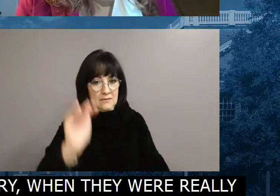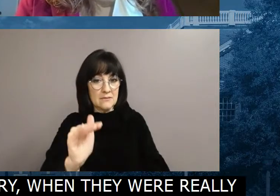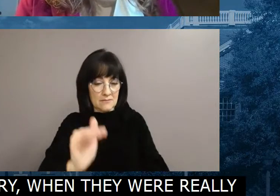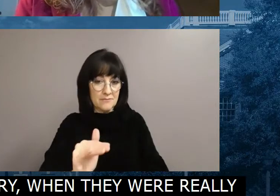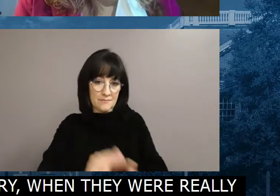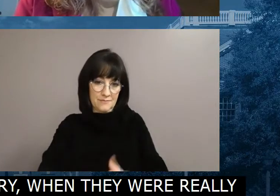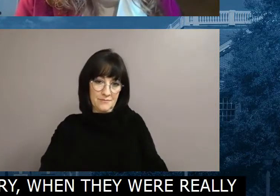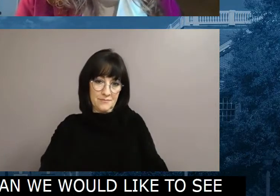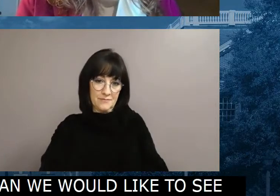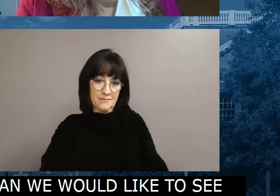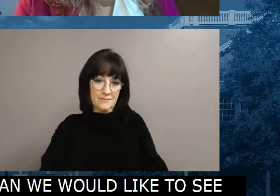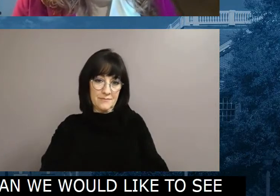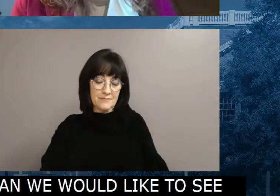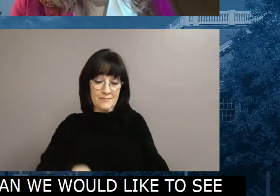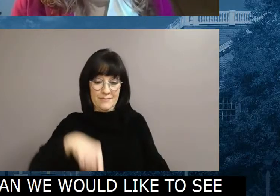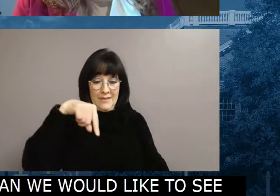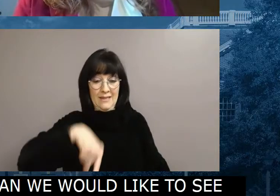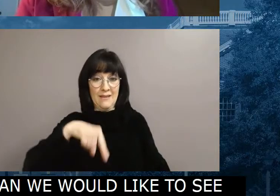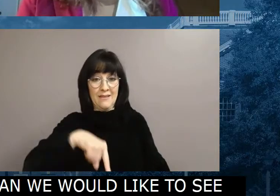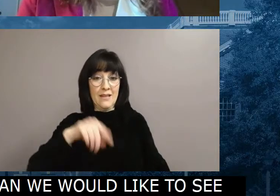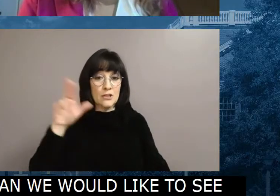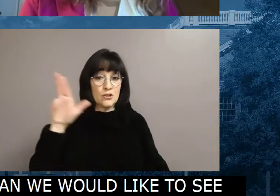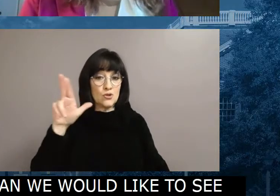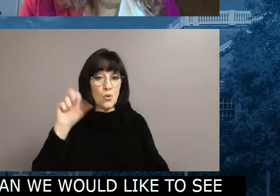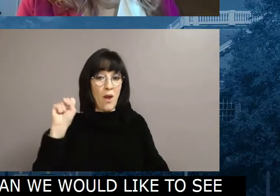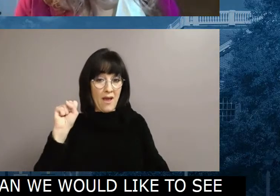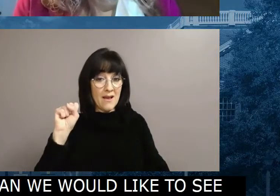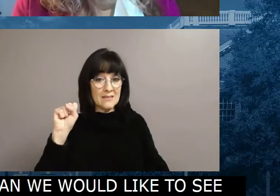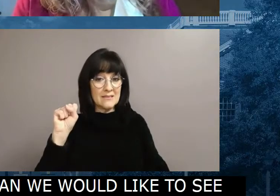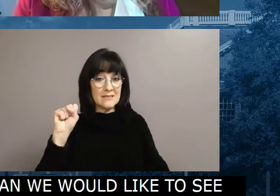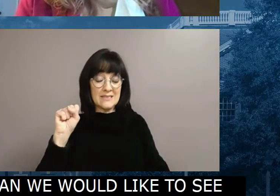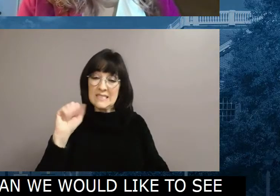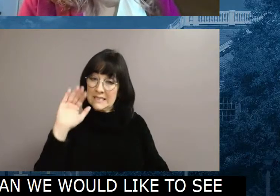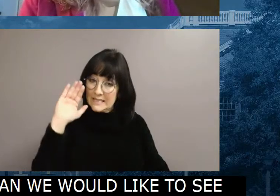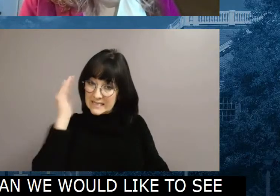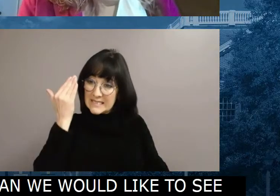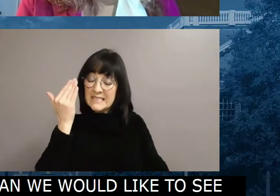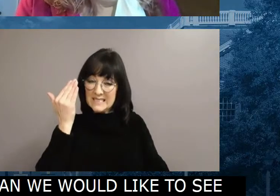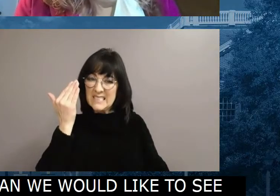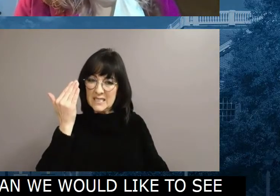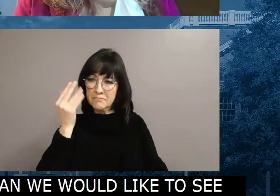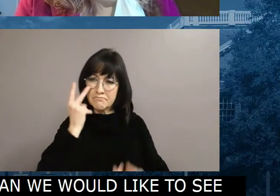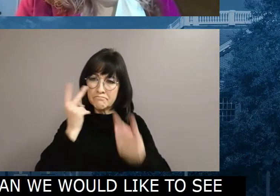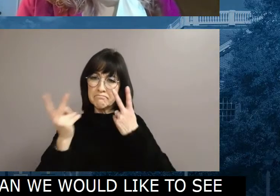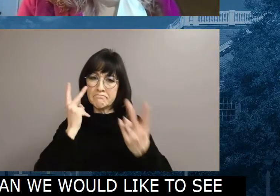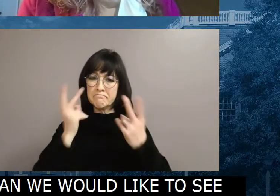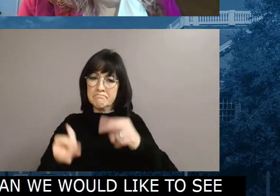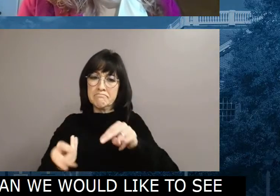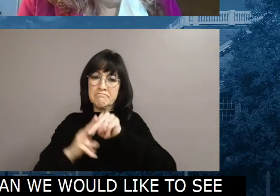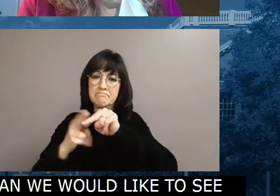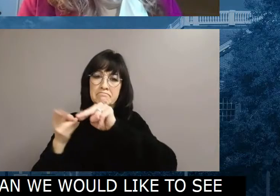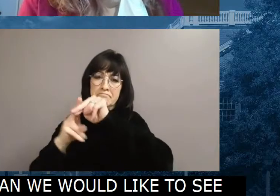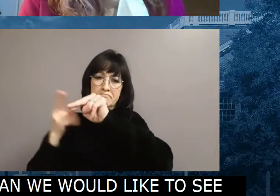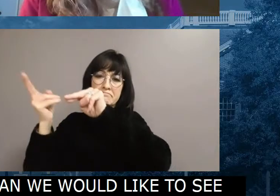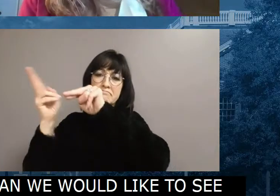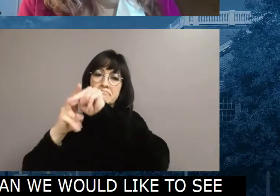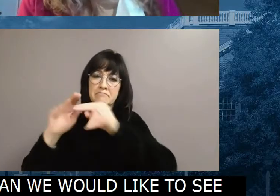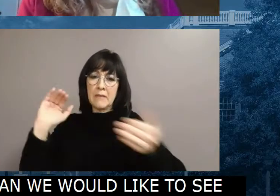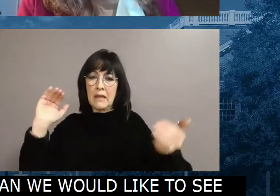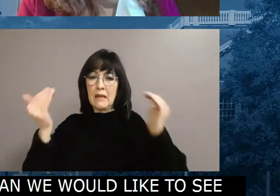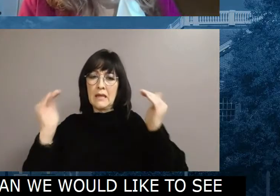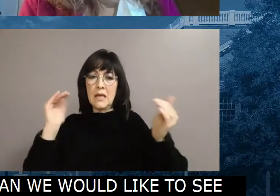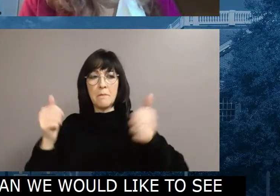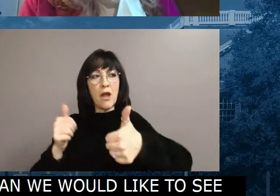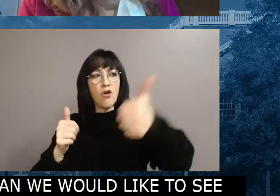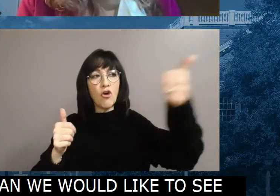especially where cases seem to be rising a little bit higher than in other places. And cases